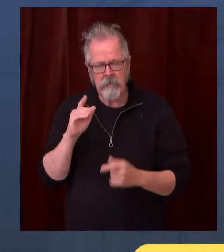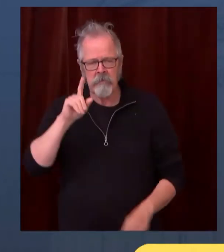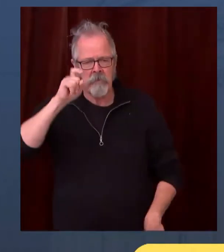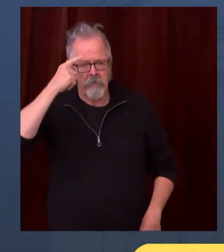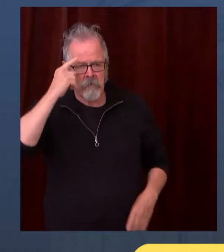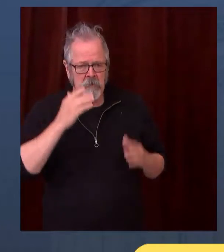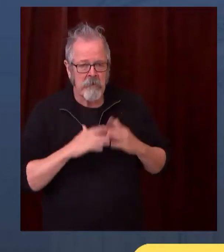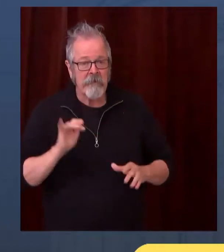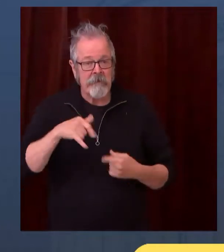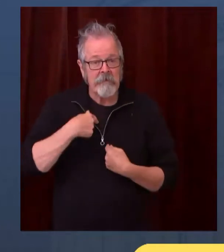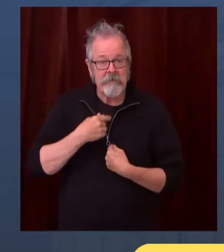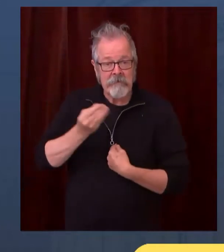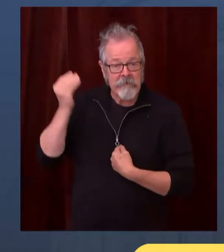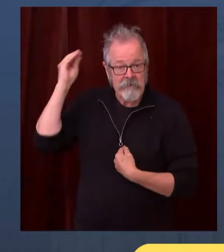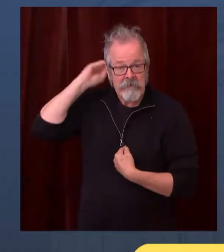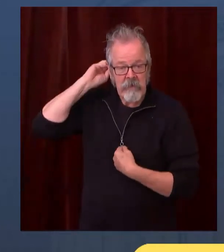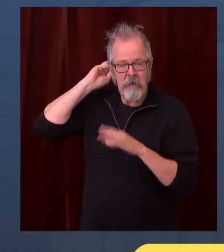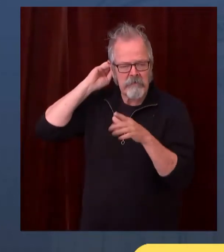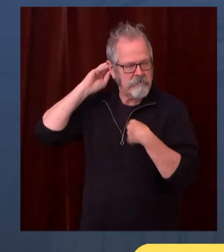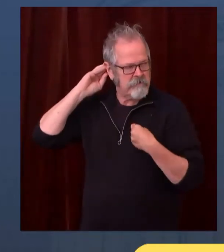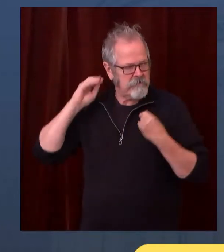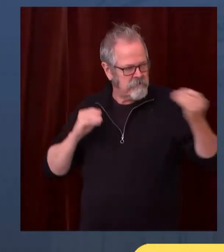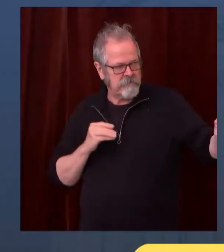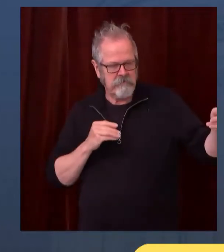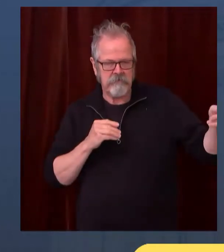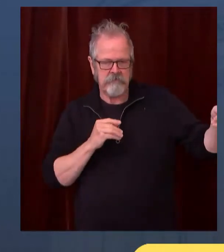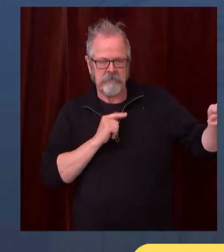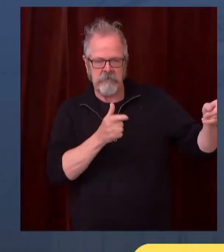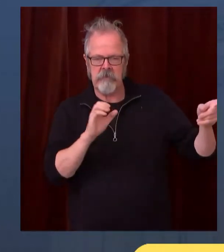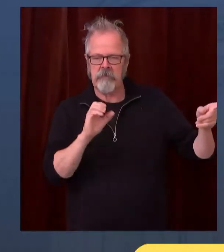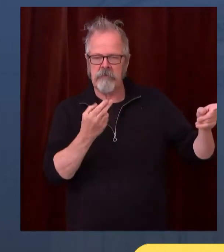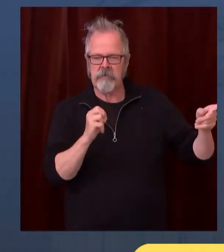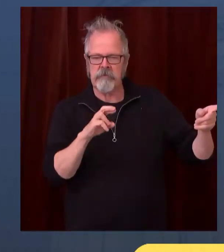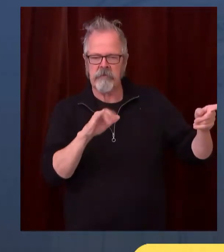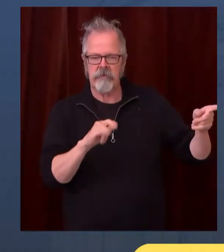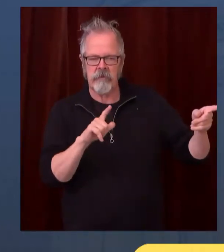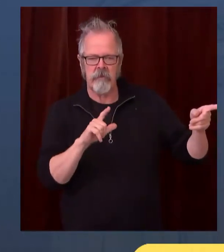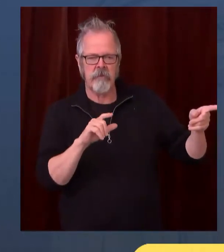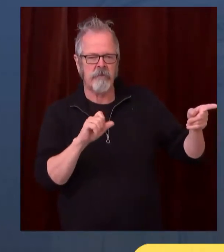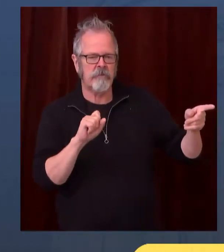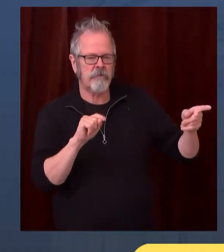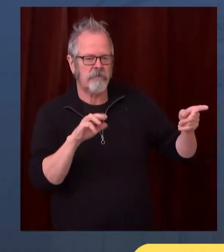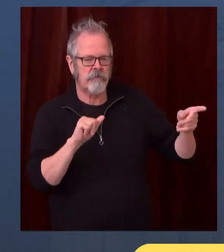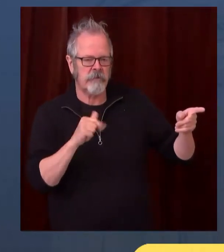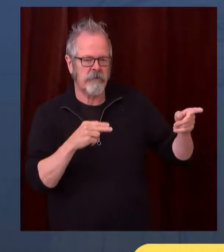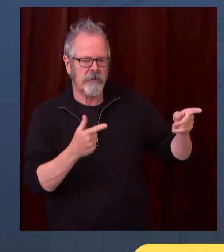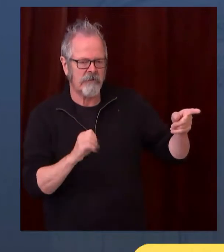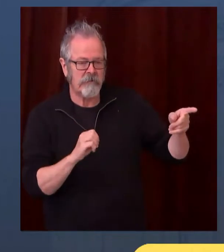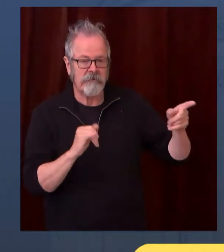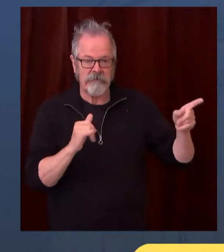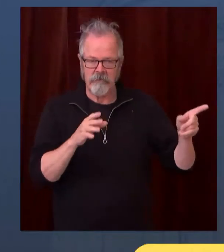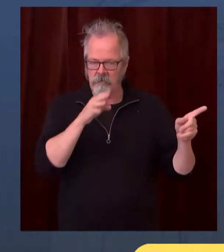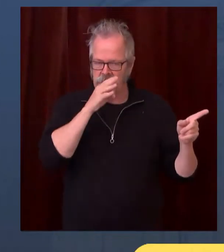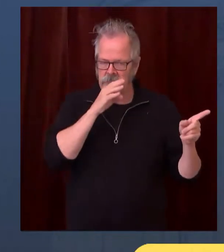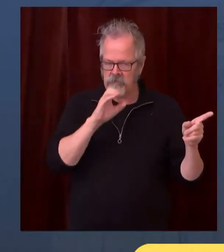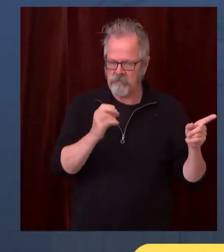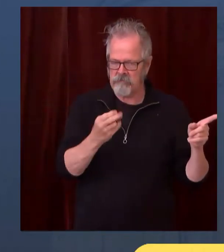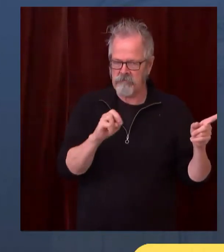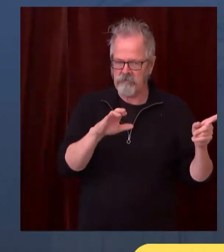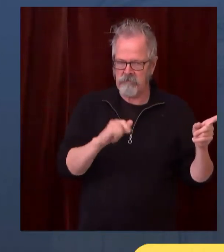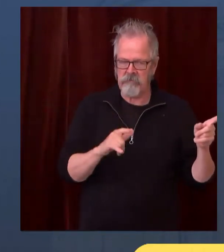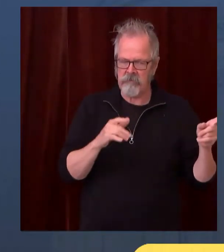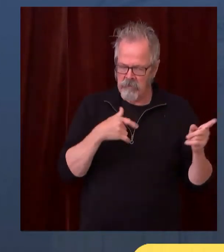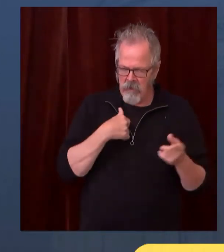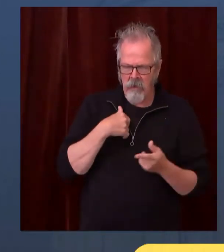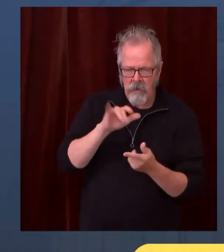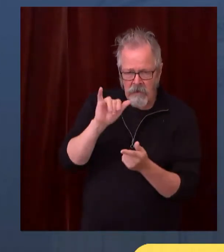we've learned a lot from what happened in Kirkland. One of the things that we know is that we're working on is being